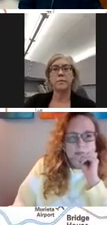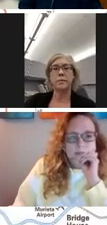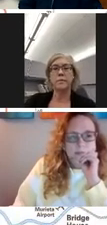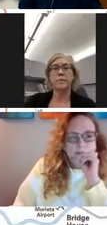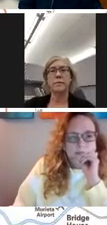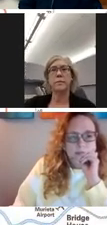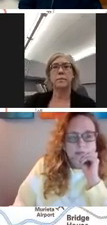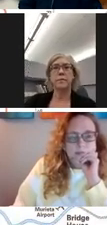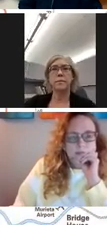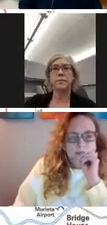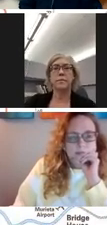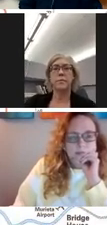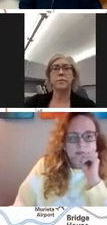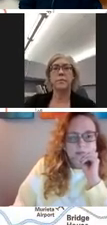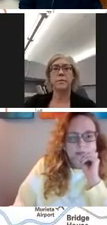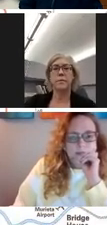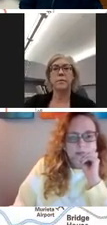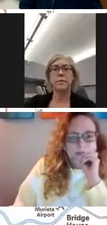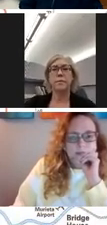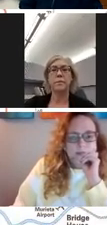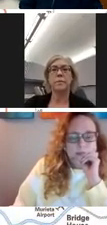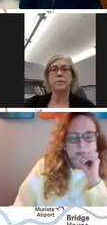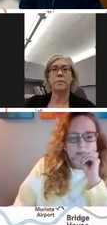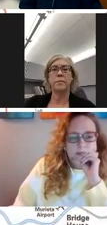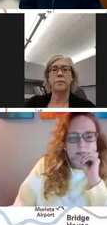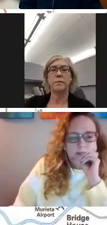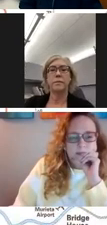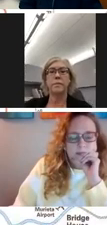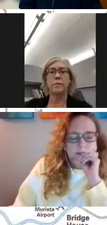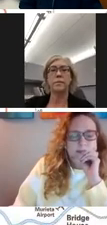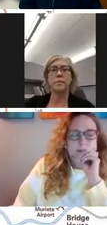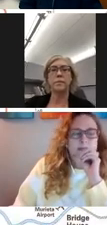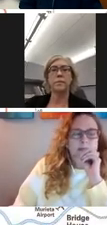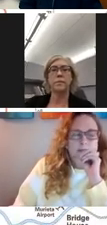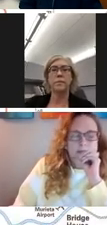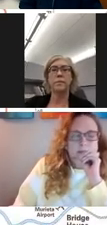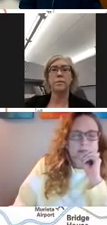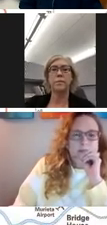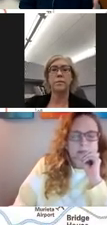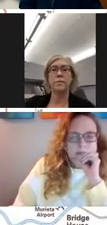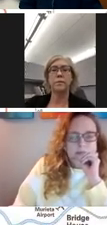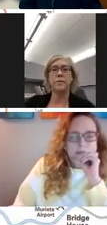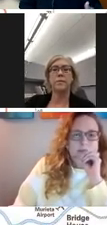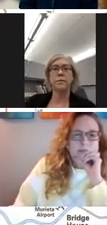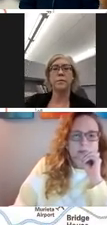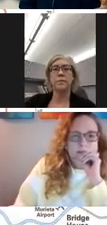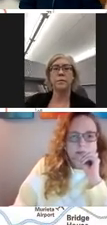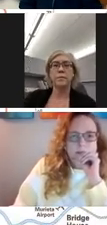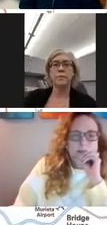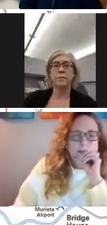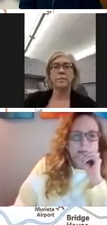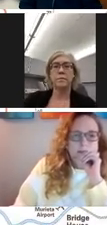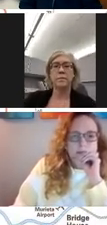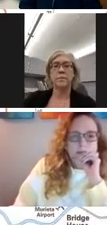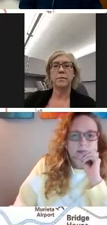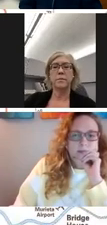pay, I guess, where she stayed prior to moving to this transitional housing. So we actually helped pay that